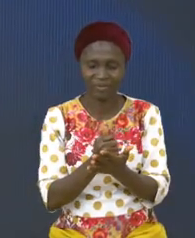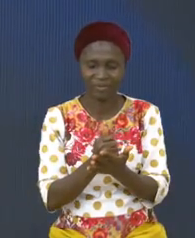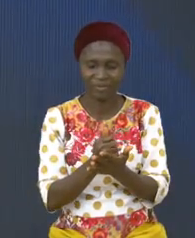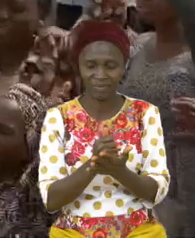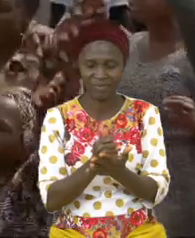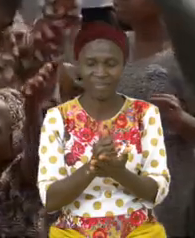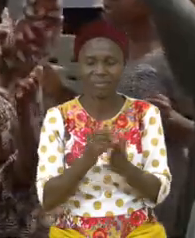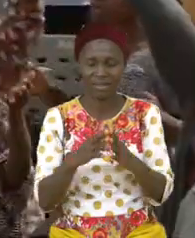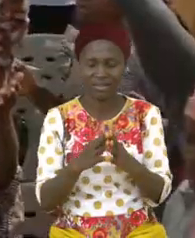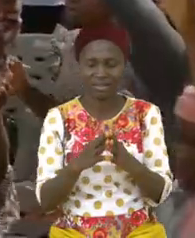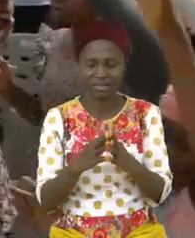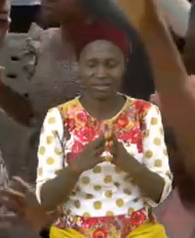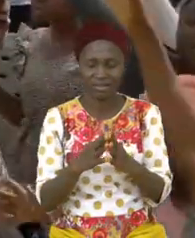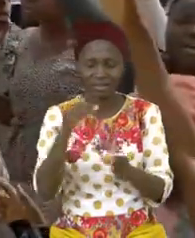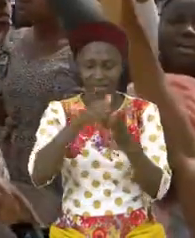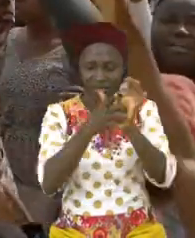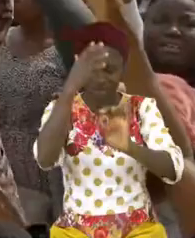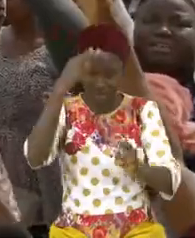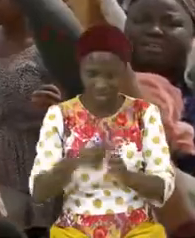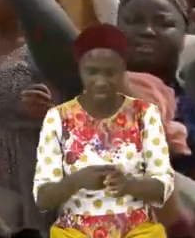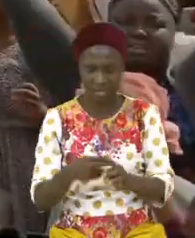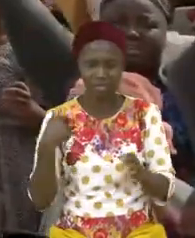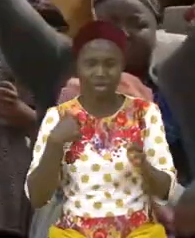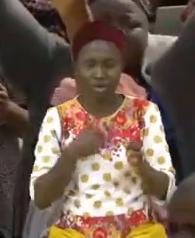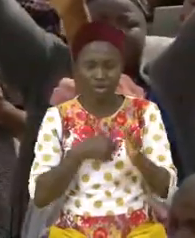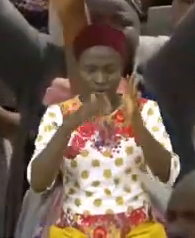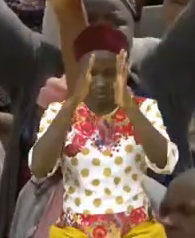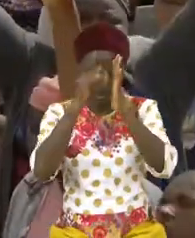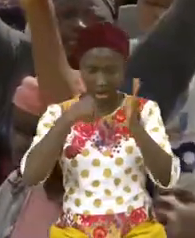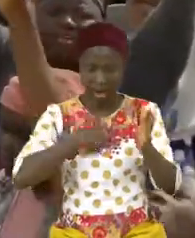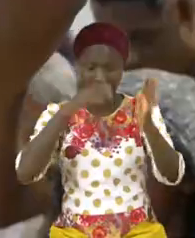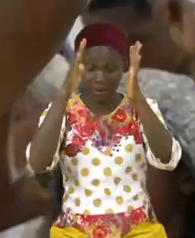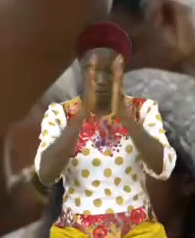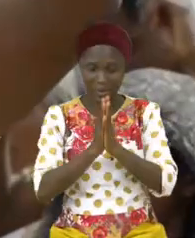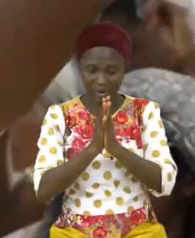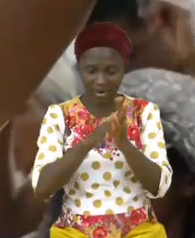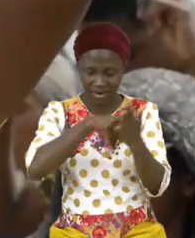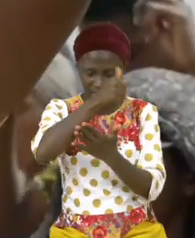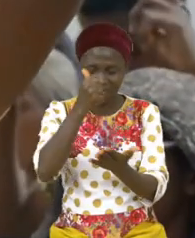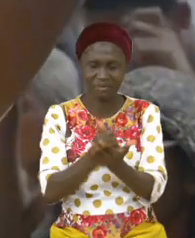mouth. In Jesus' name, I pray.